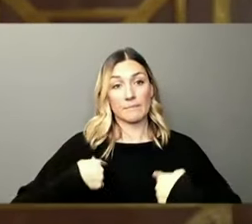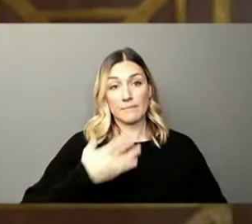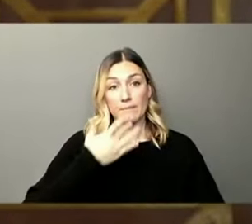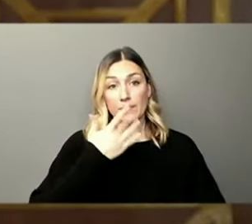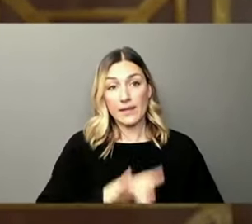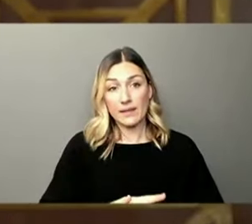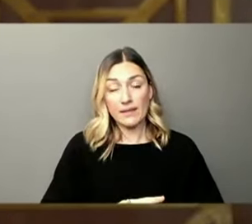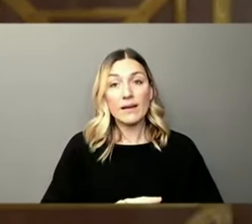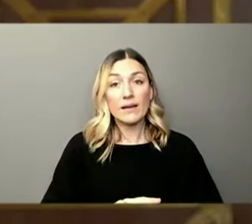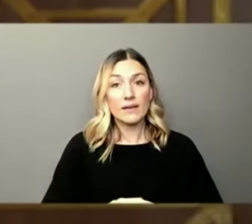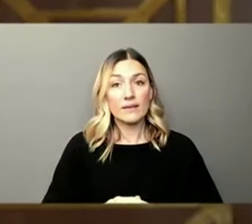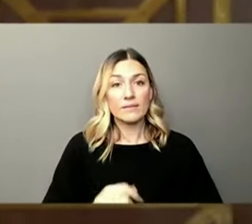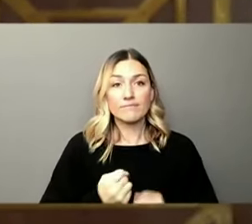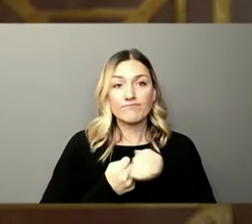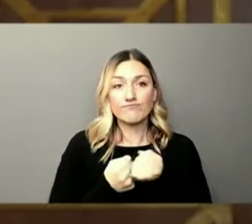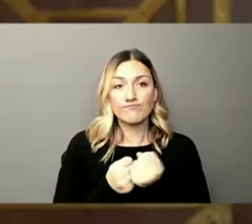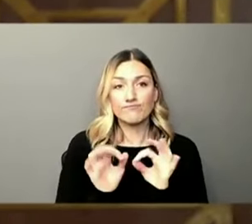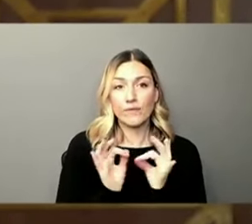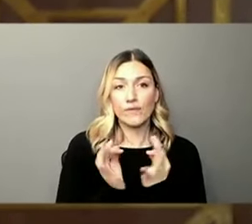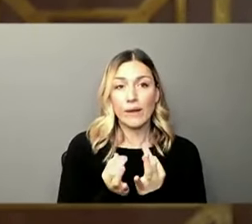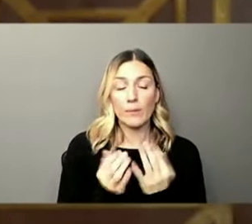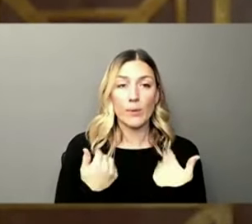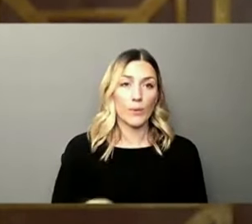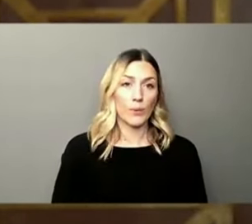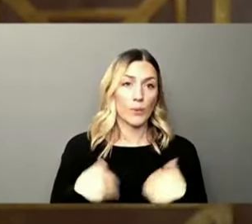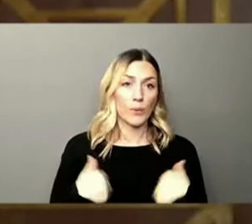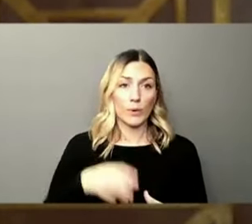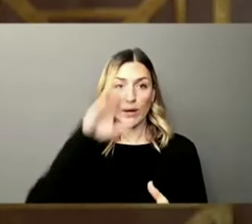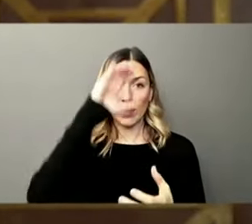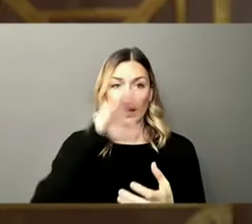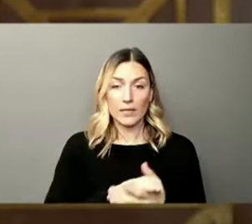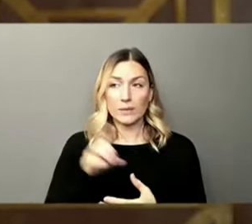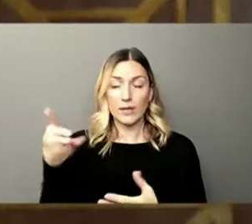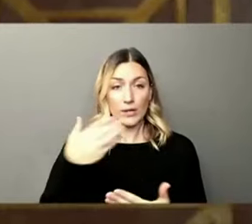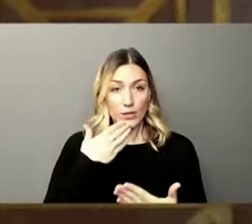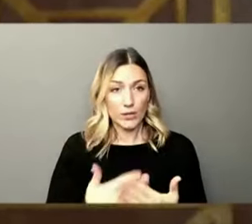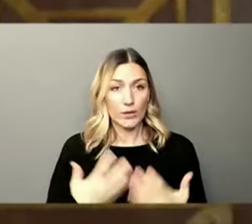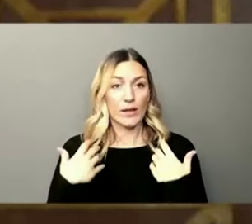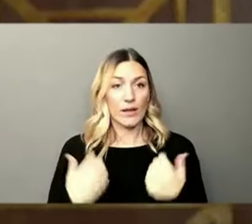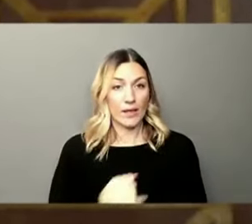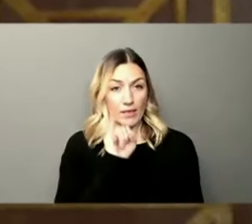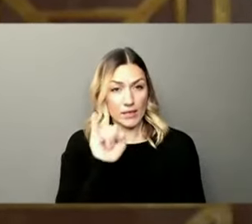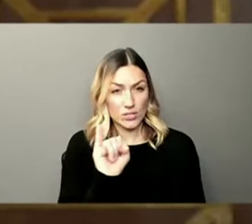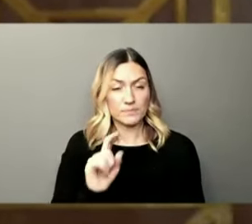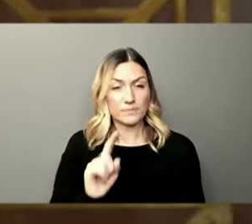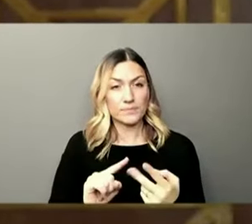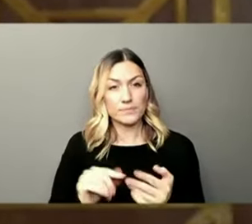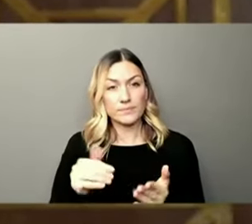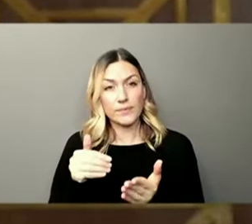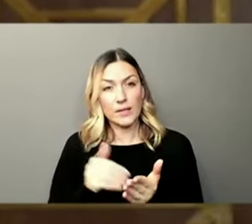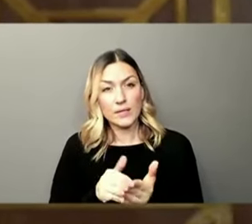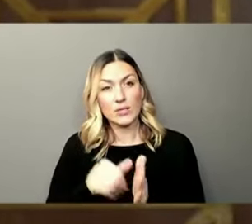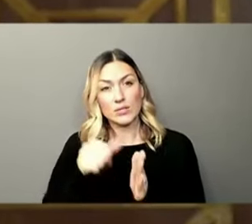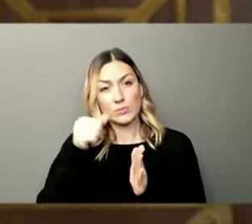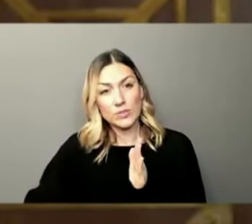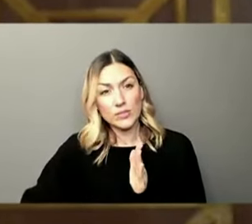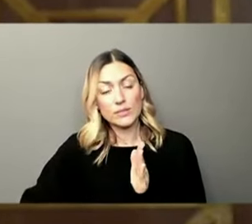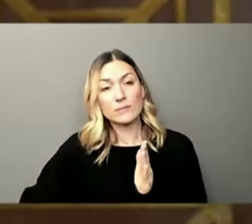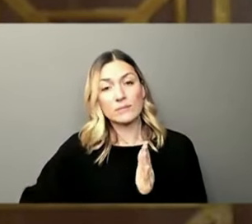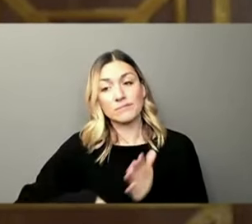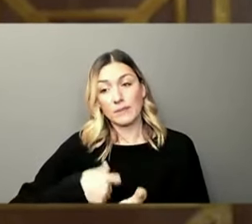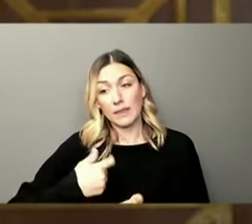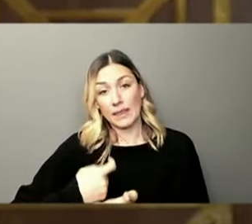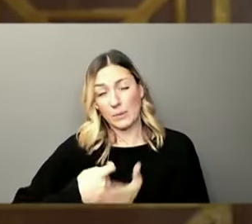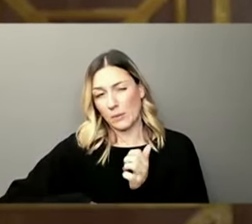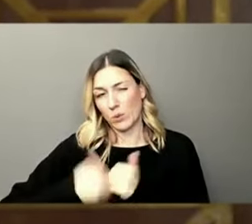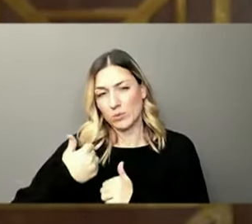have a supportive family. My husband has good health insurance. My doctors, procedures, most of my therapy is